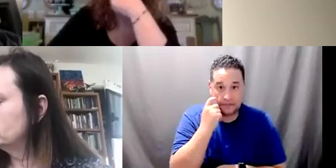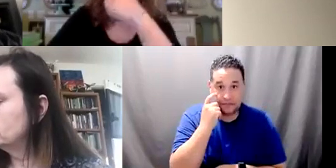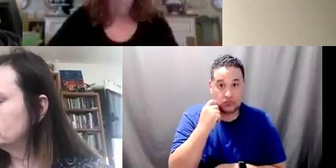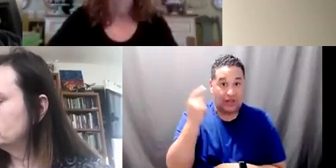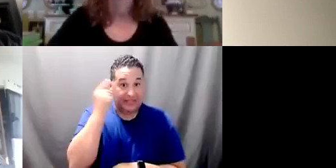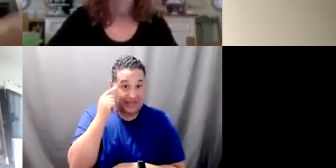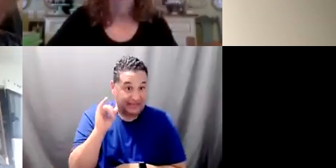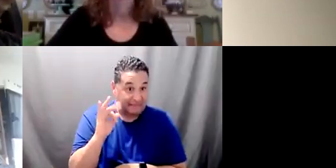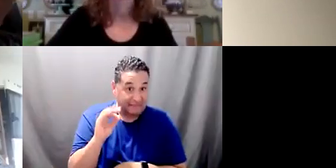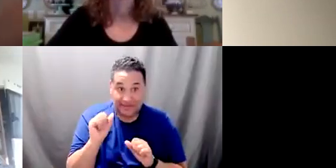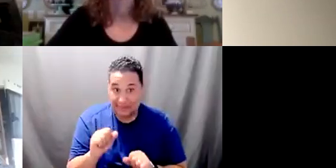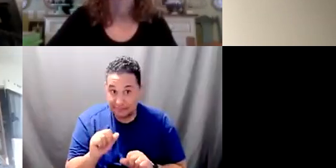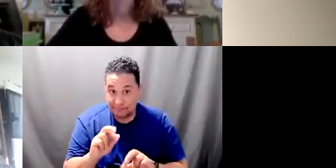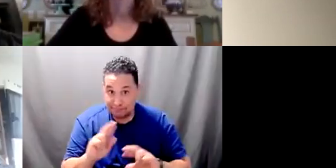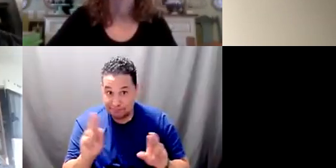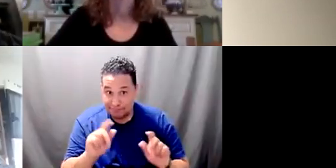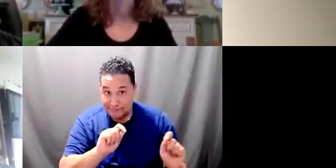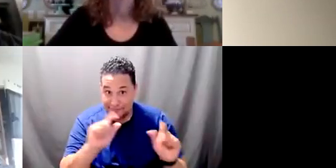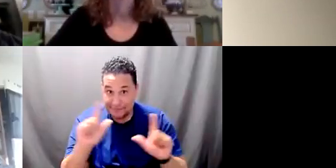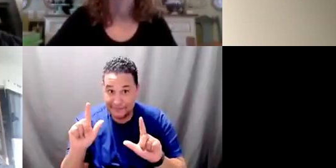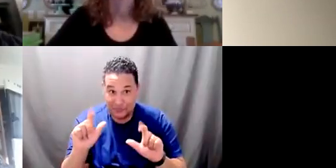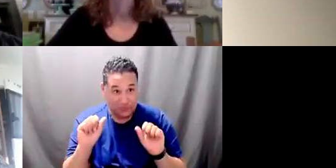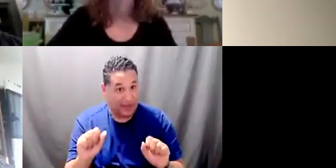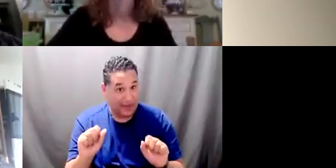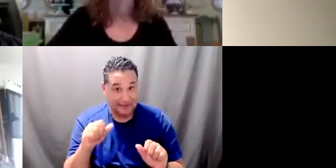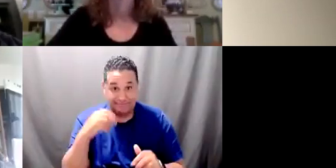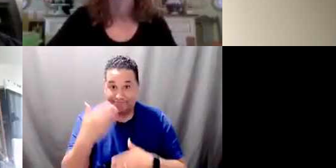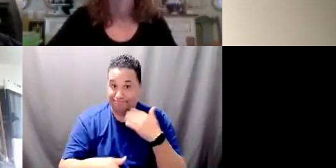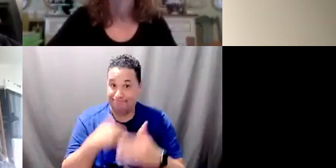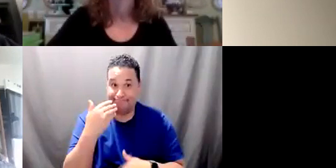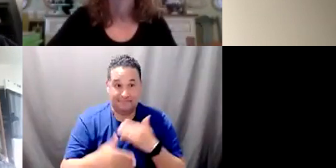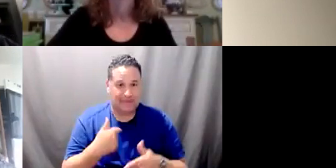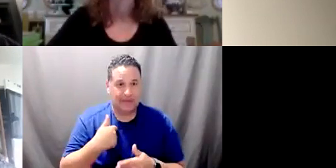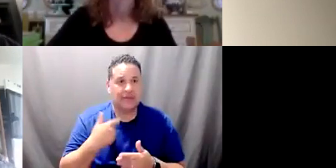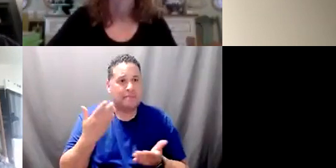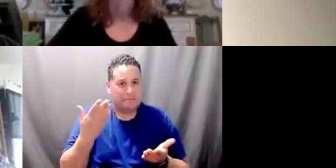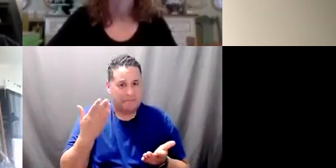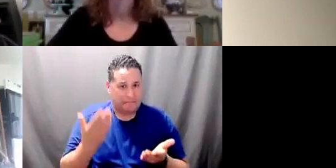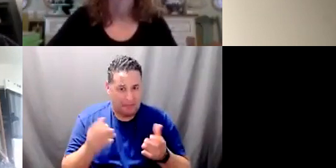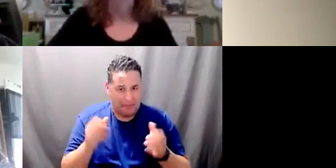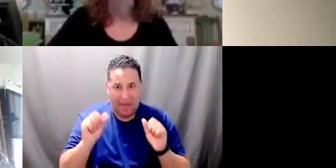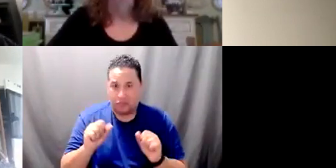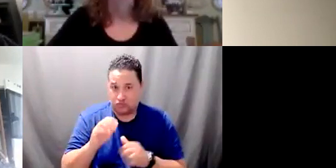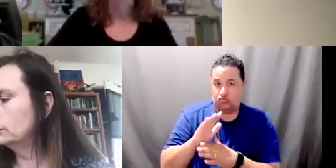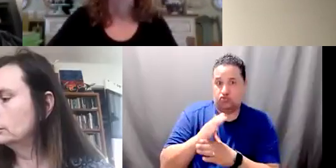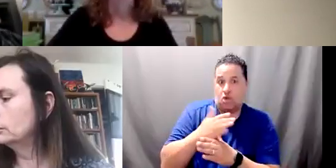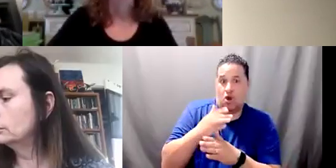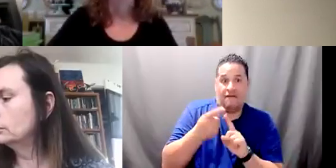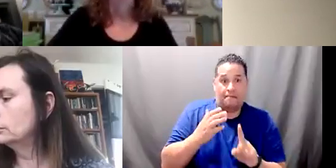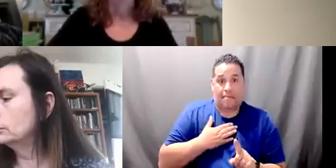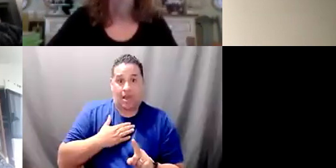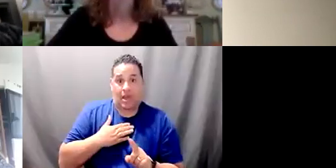our slides deck up, we can get going. I might be able to share it from my side if that's easier.